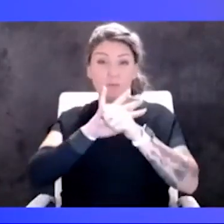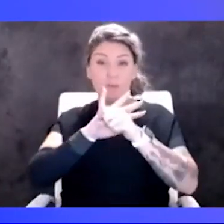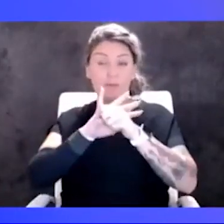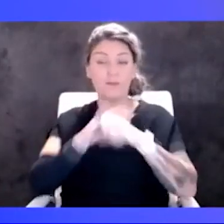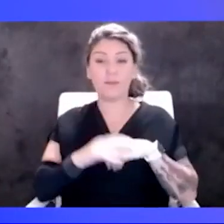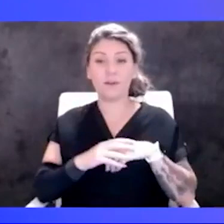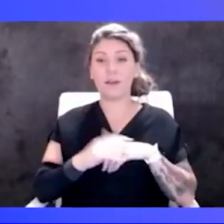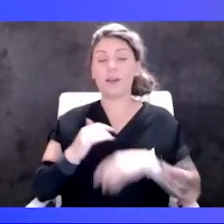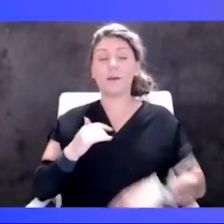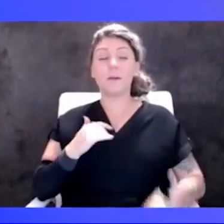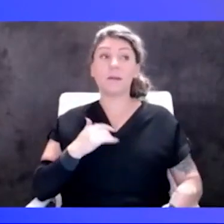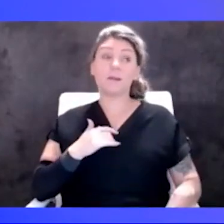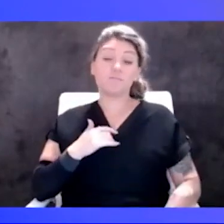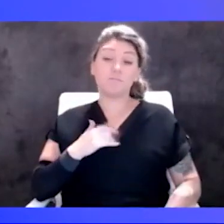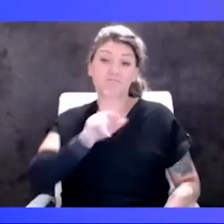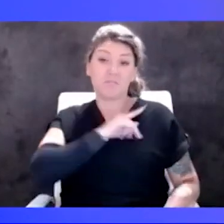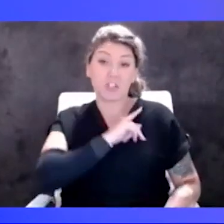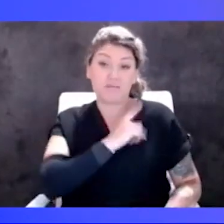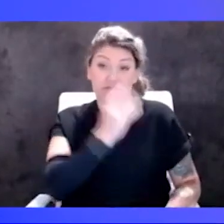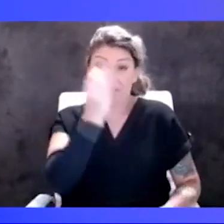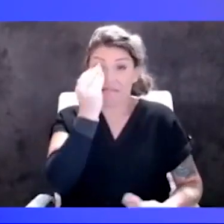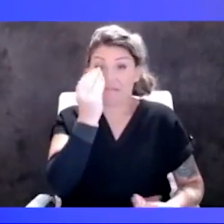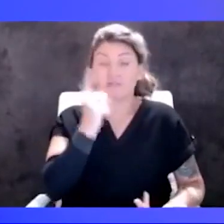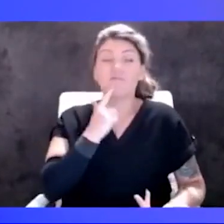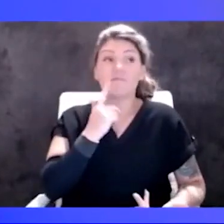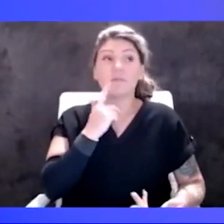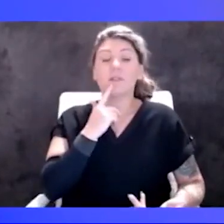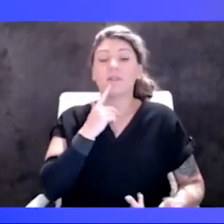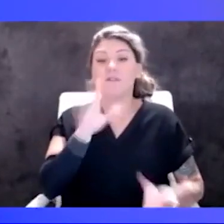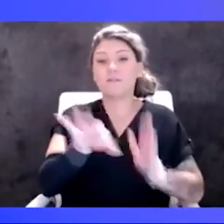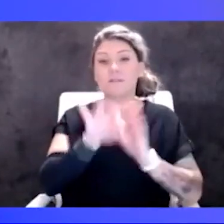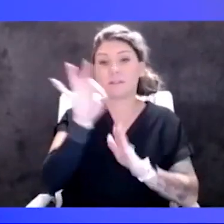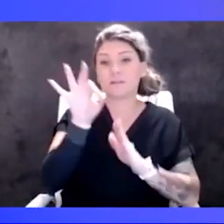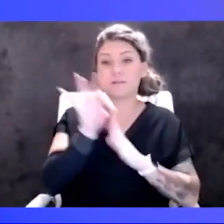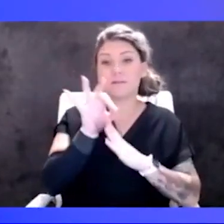think we'll probably end up finding that there's less